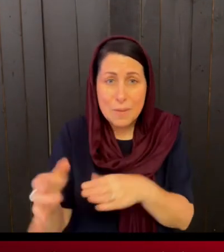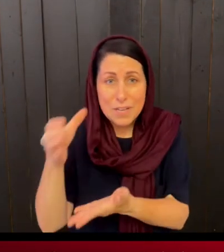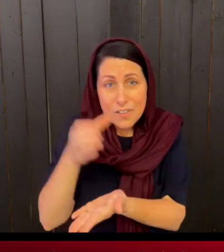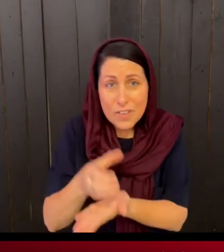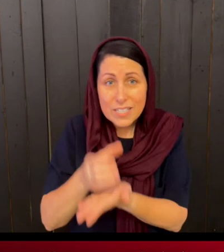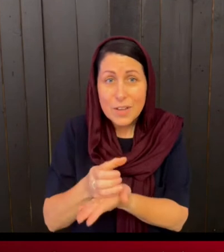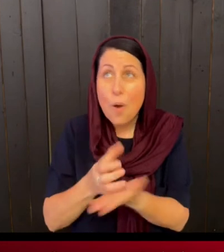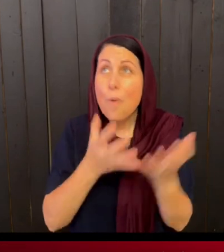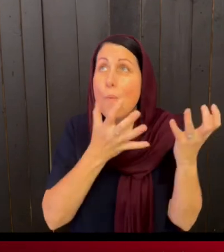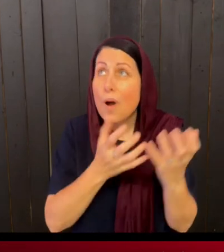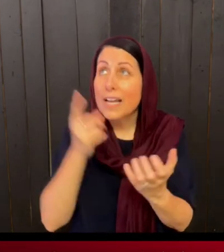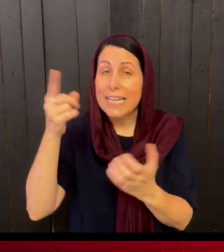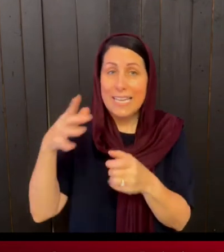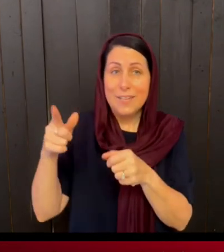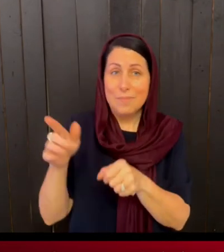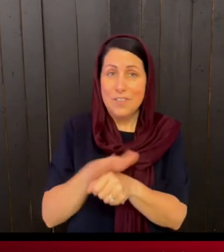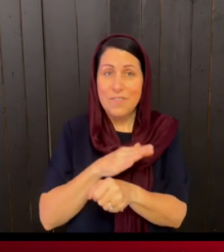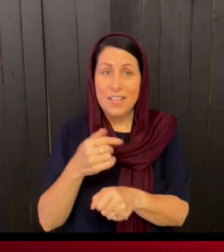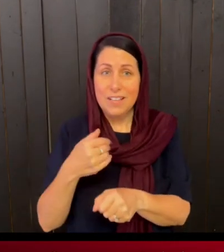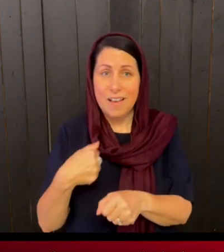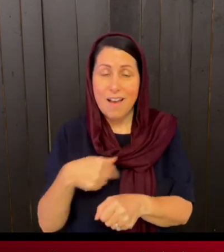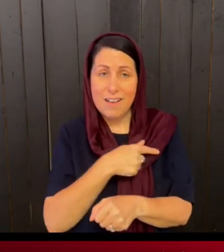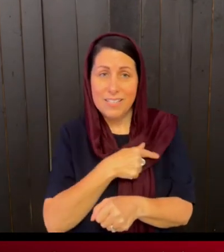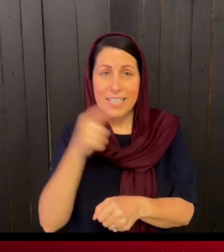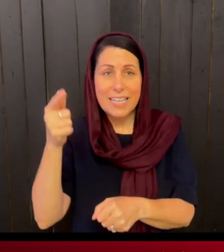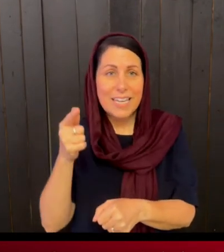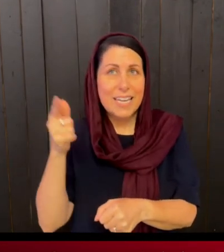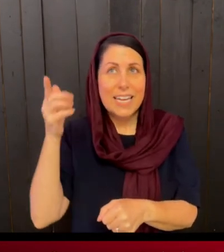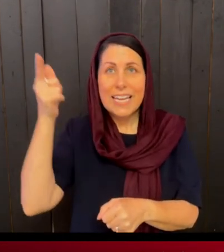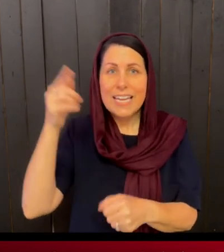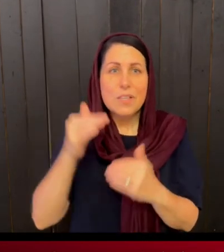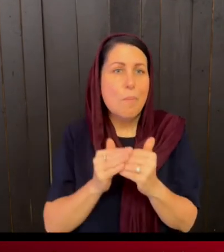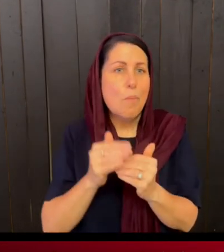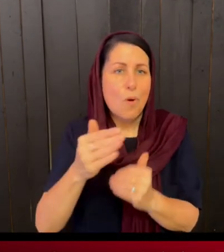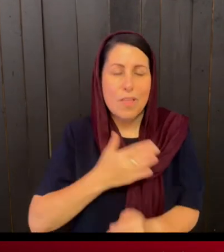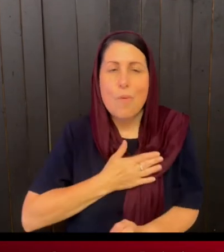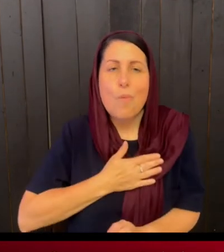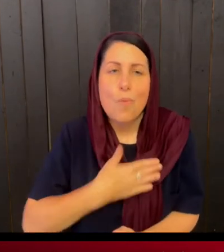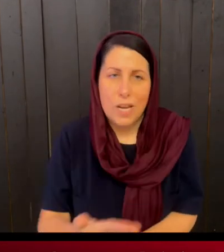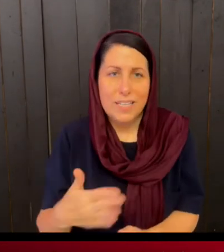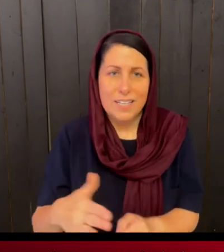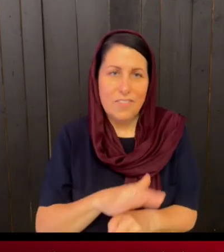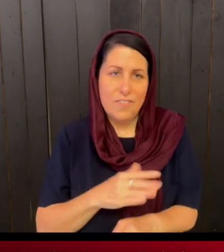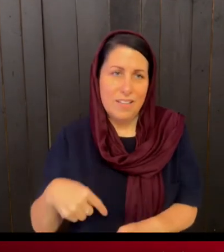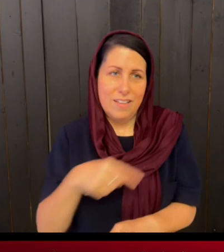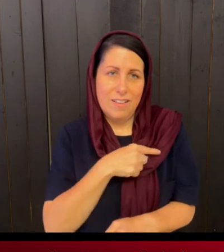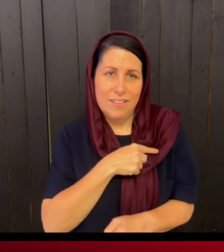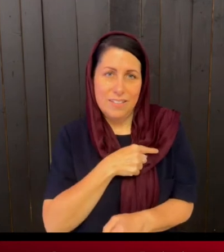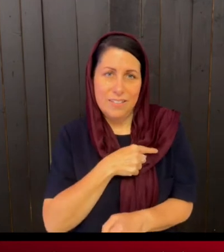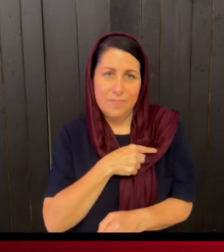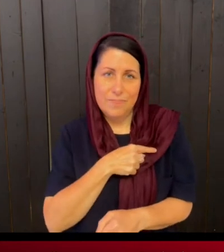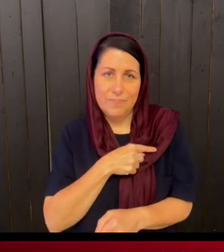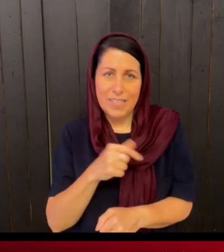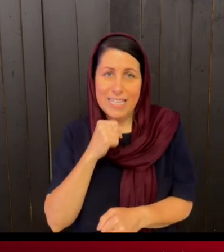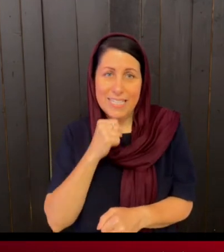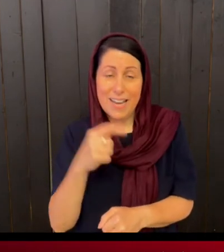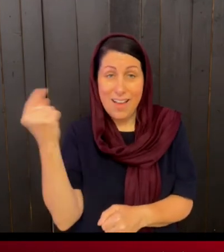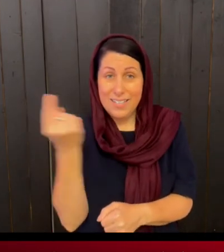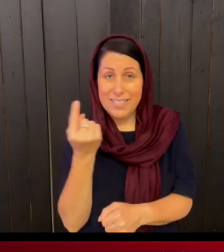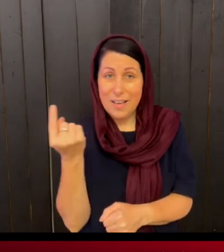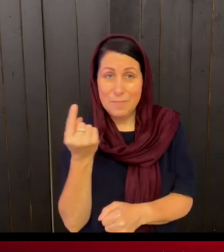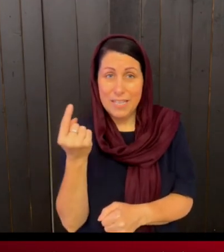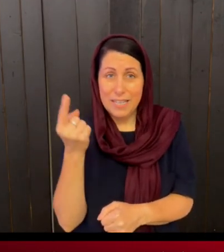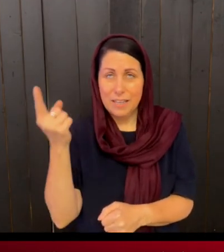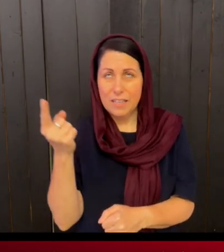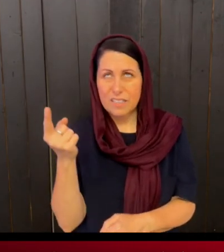us, the Lord is more than willing to fill us. It's not something he